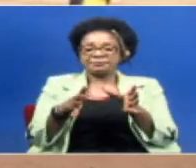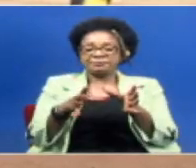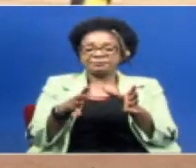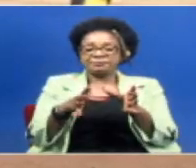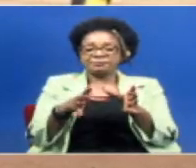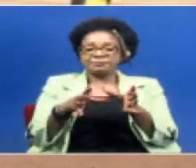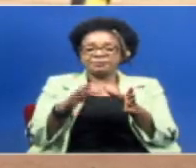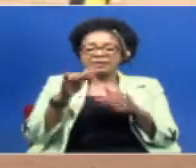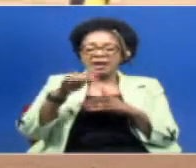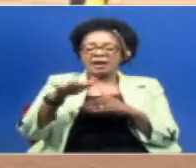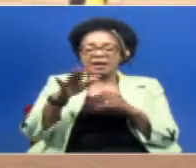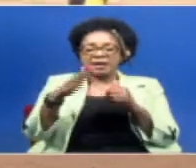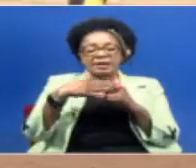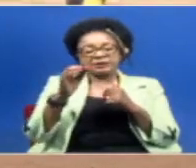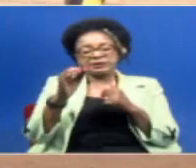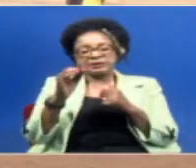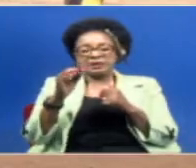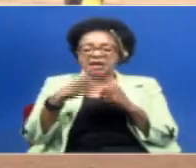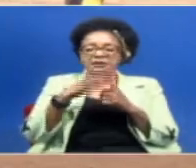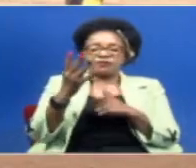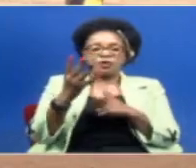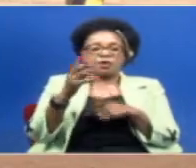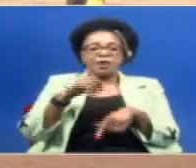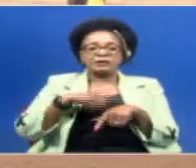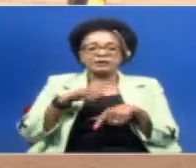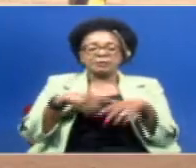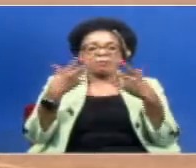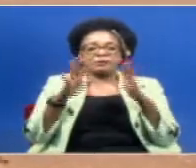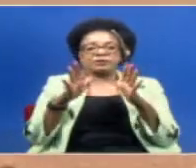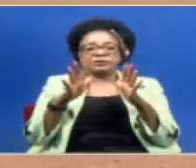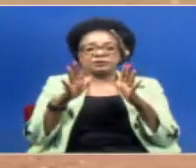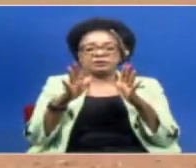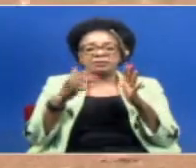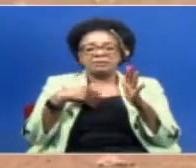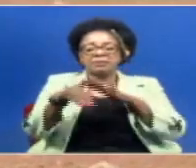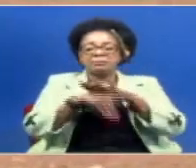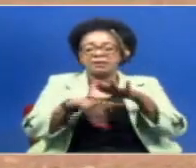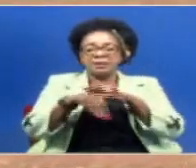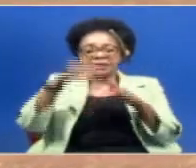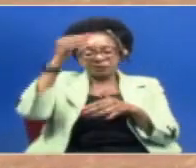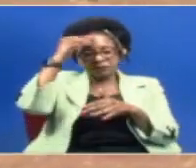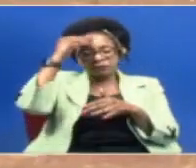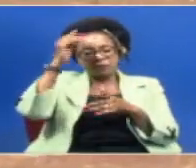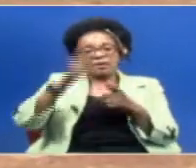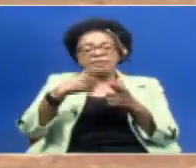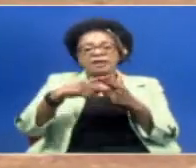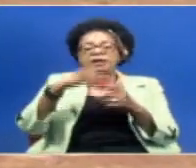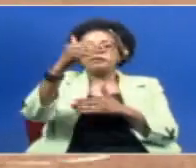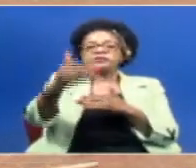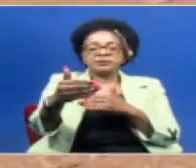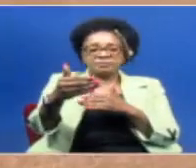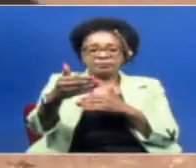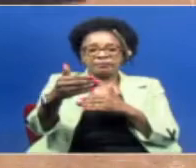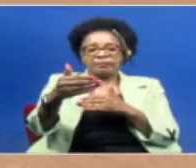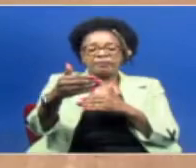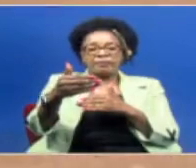early 90s, 1994, after I just left my primary education. Then after that, I